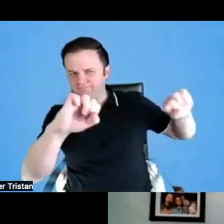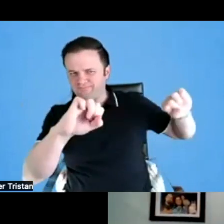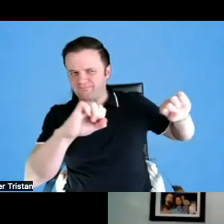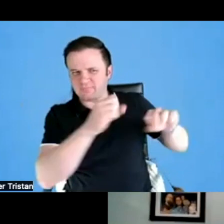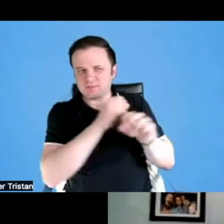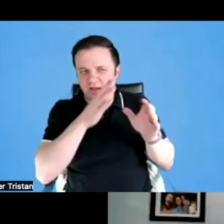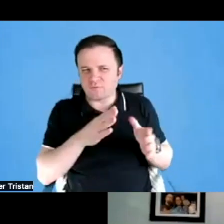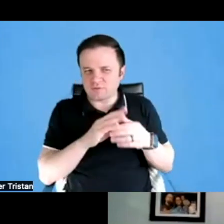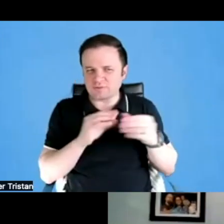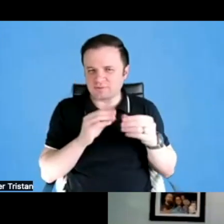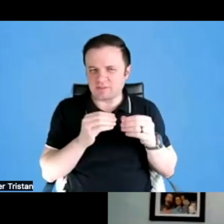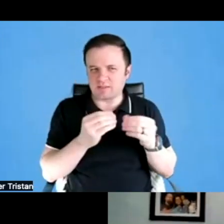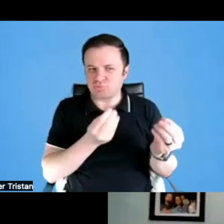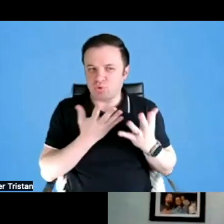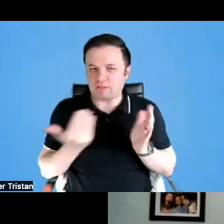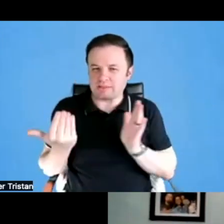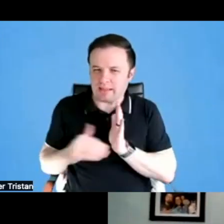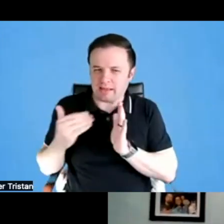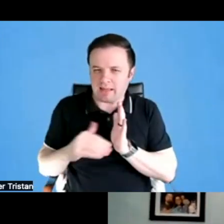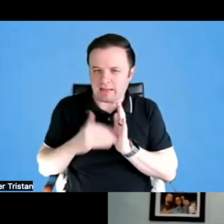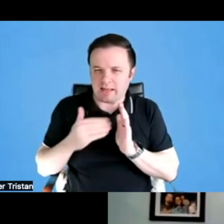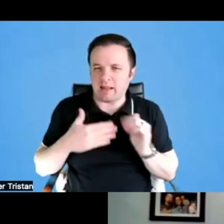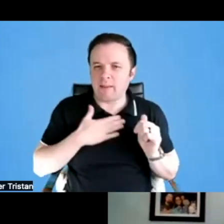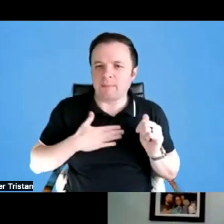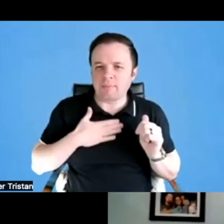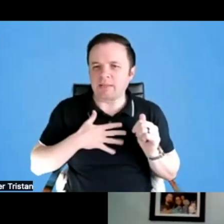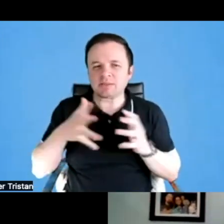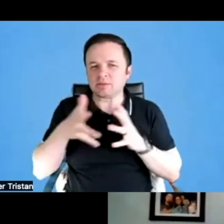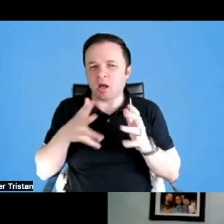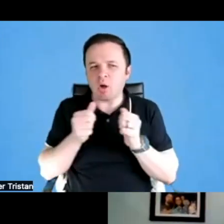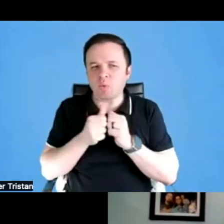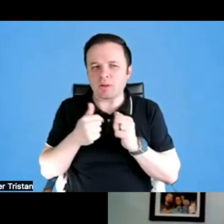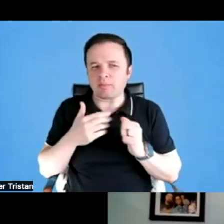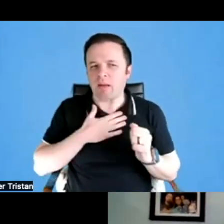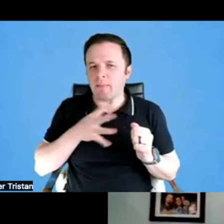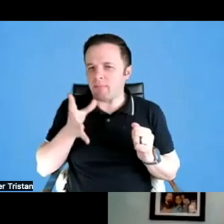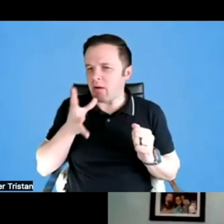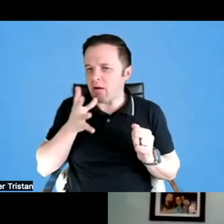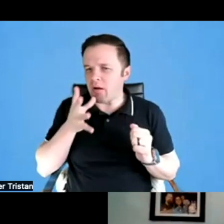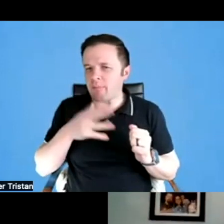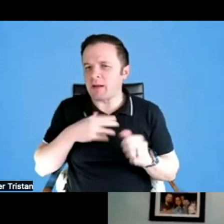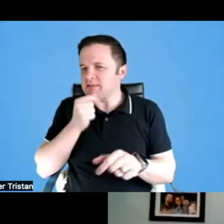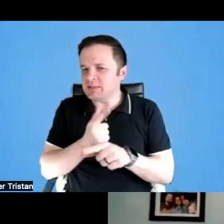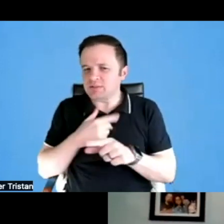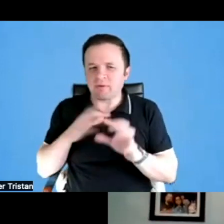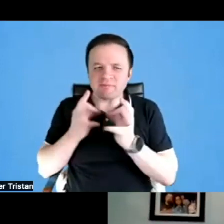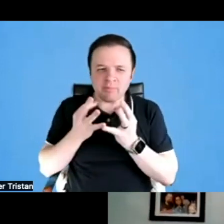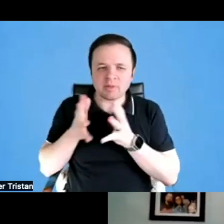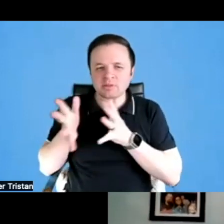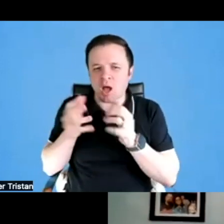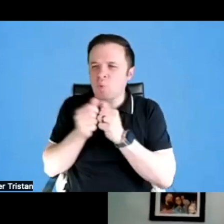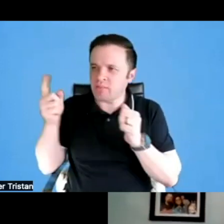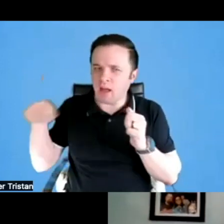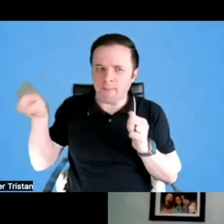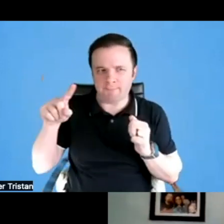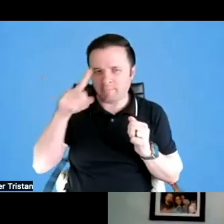us over and over and over again, which is, please talk to my mother, my sister, my family, talk to them, because